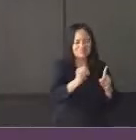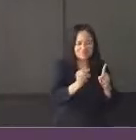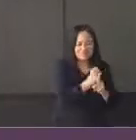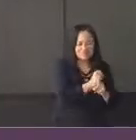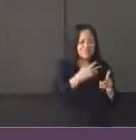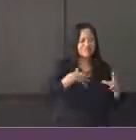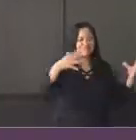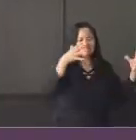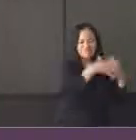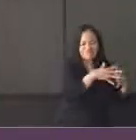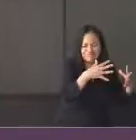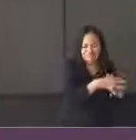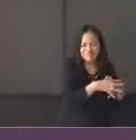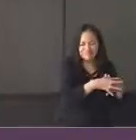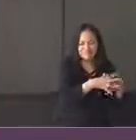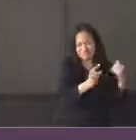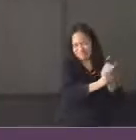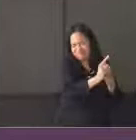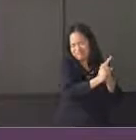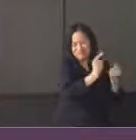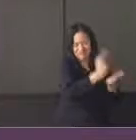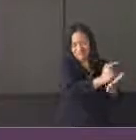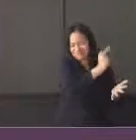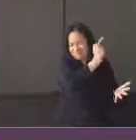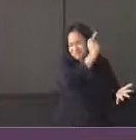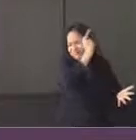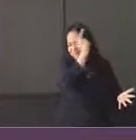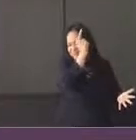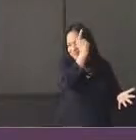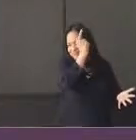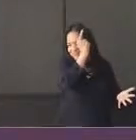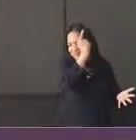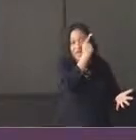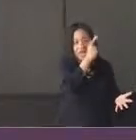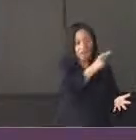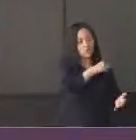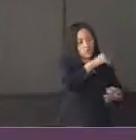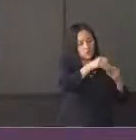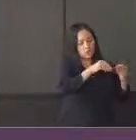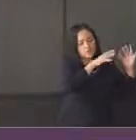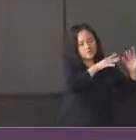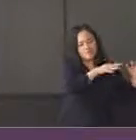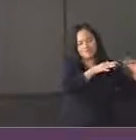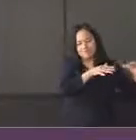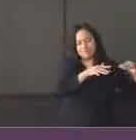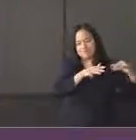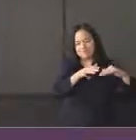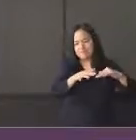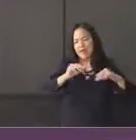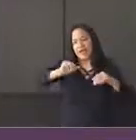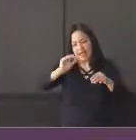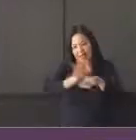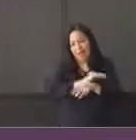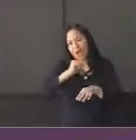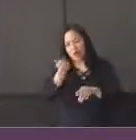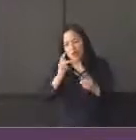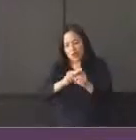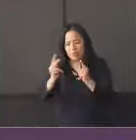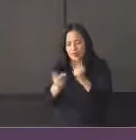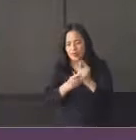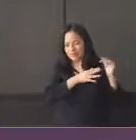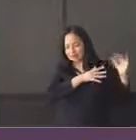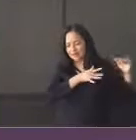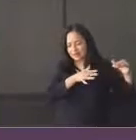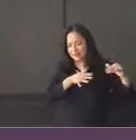violence, wars. And in this regard, one of the challenges as a city is to convey this to all the population and to all